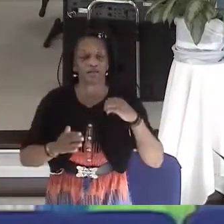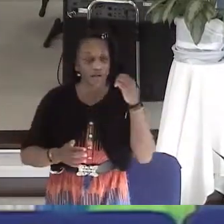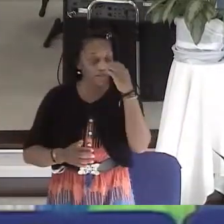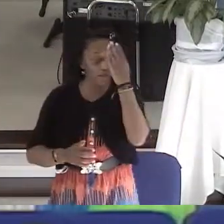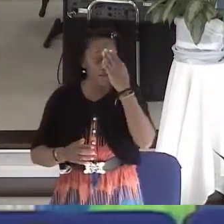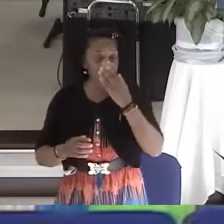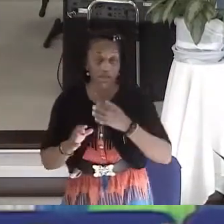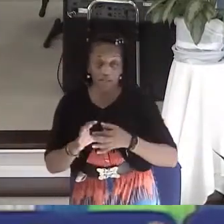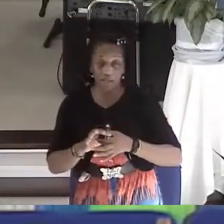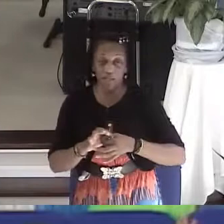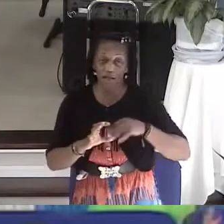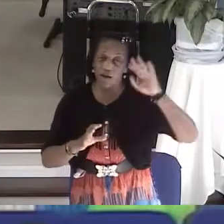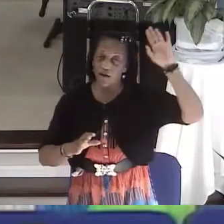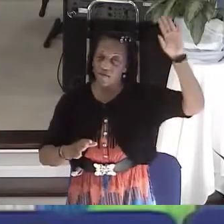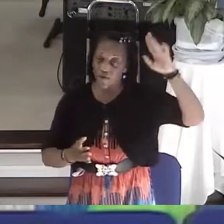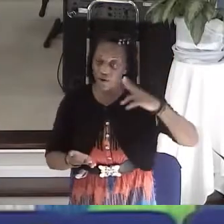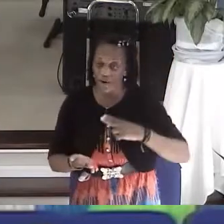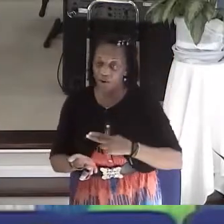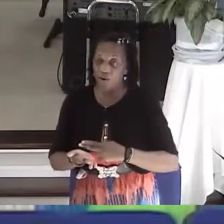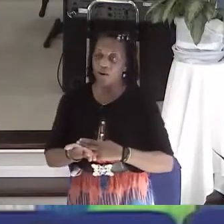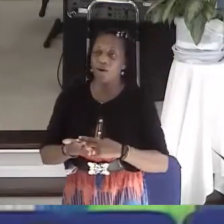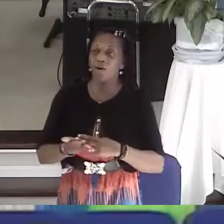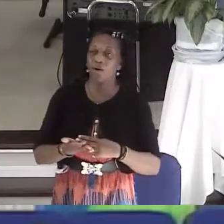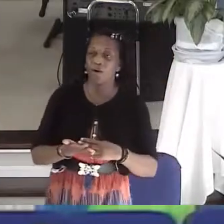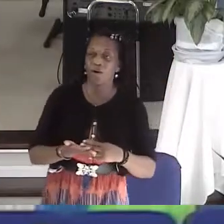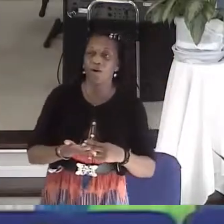God, in the beauty of your